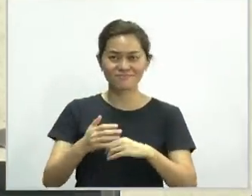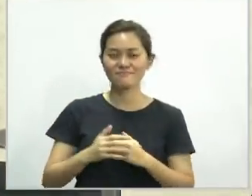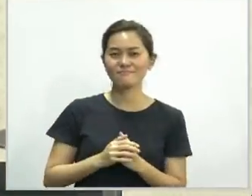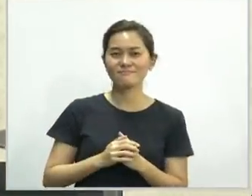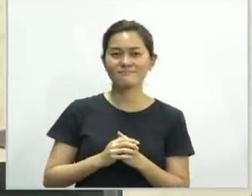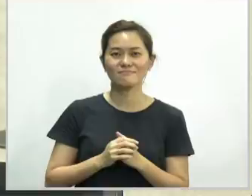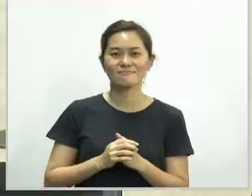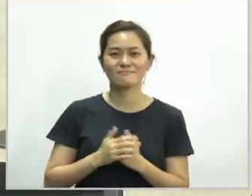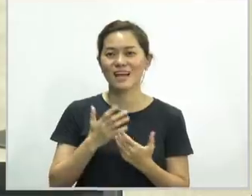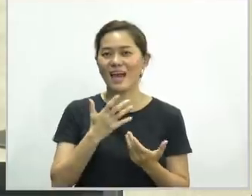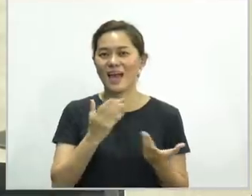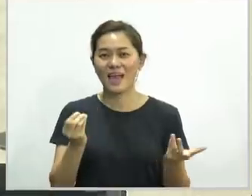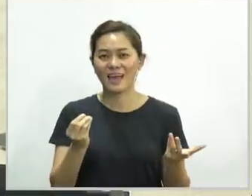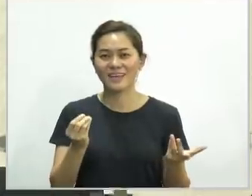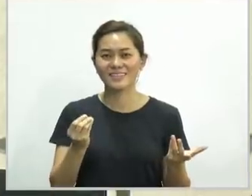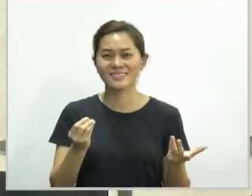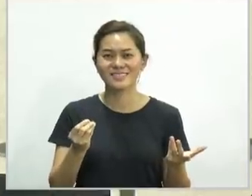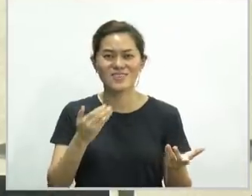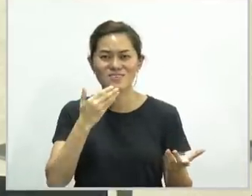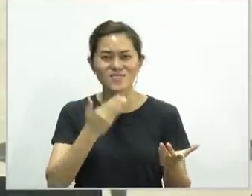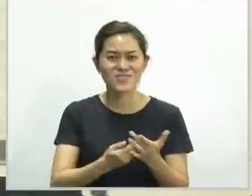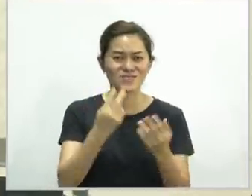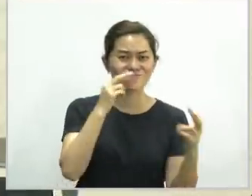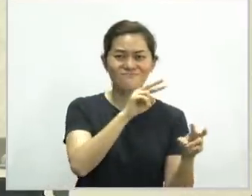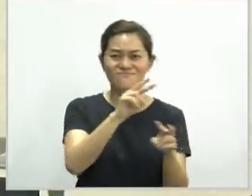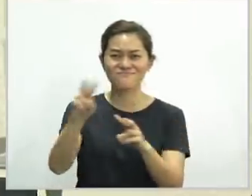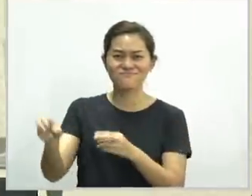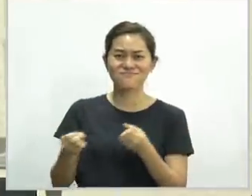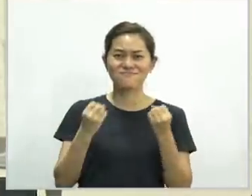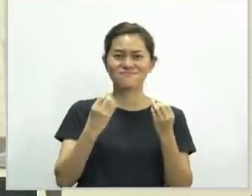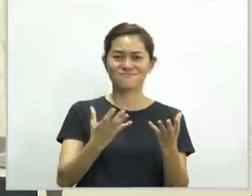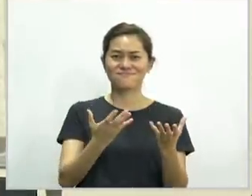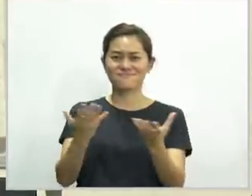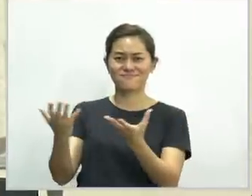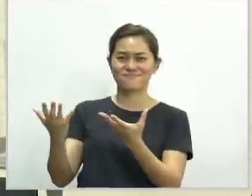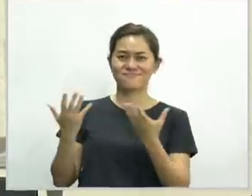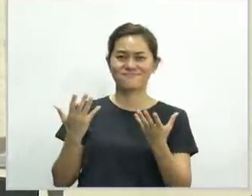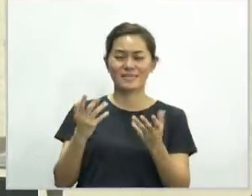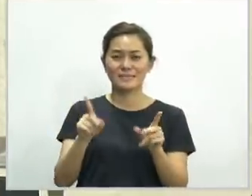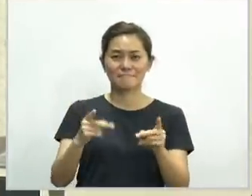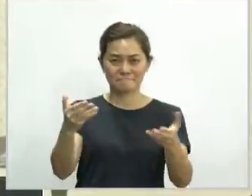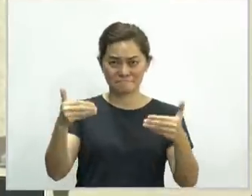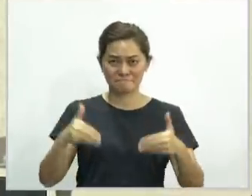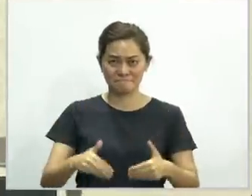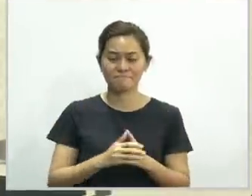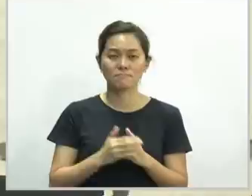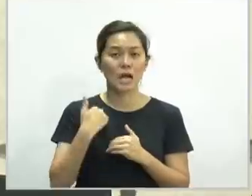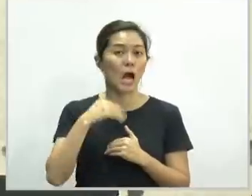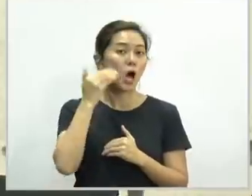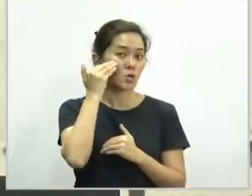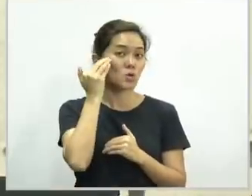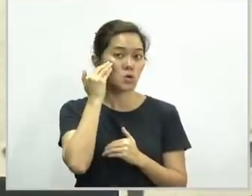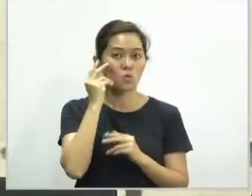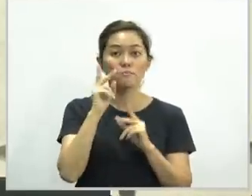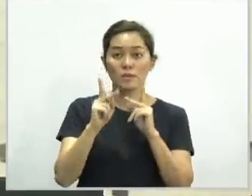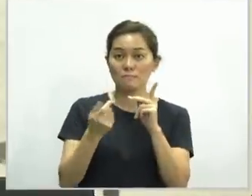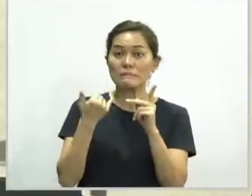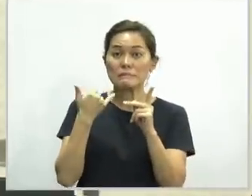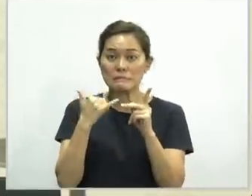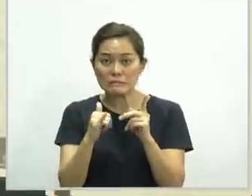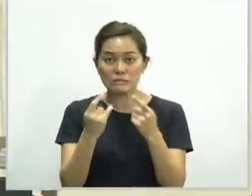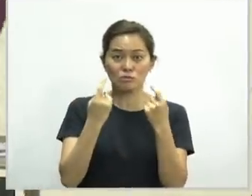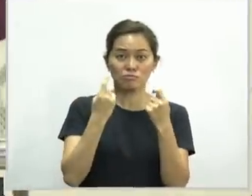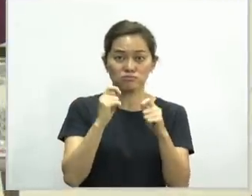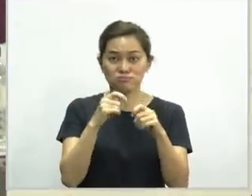And so good to see so many of you here. And I know that people are still trying to get